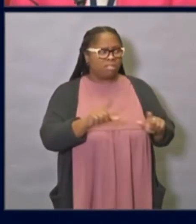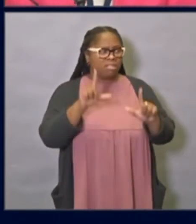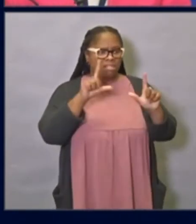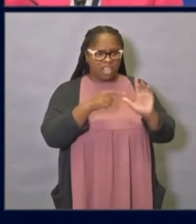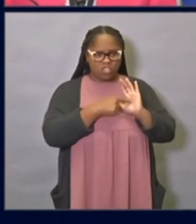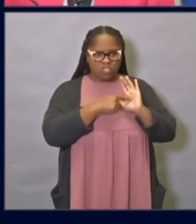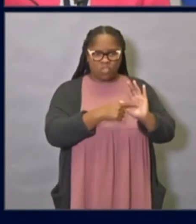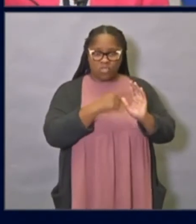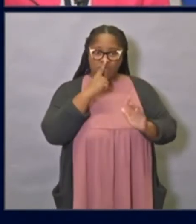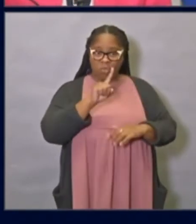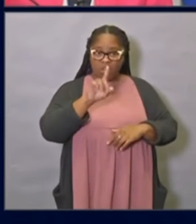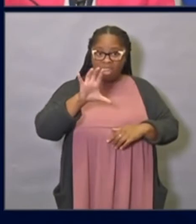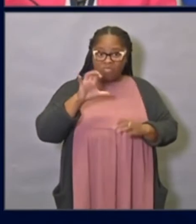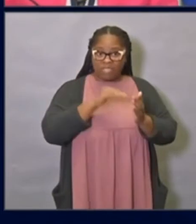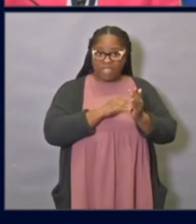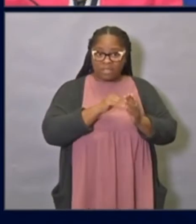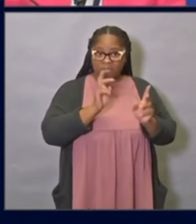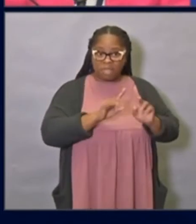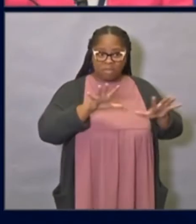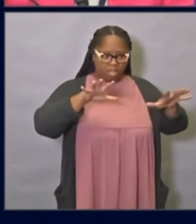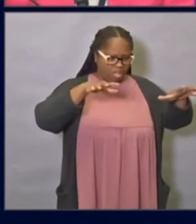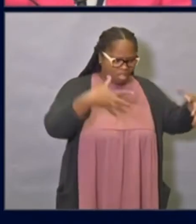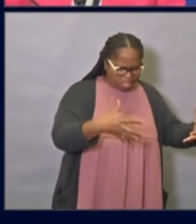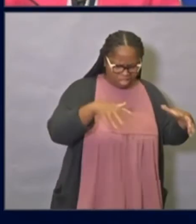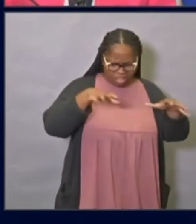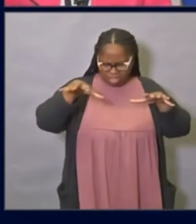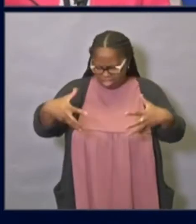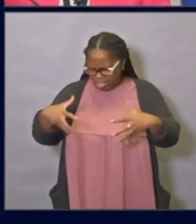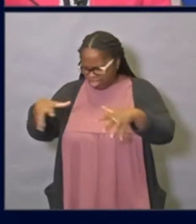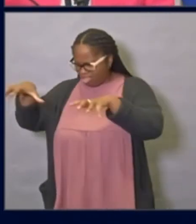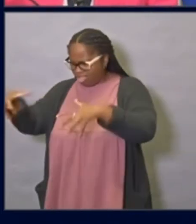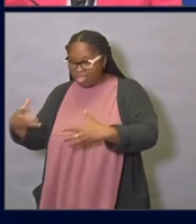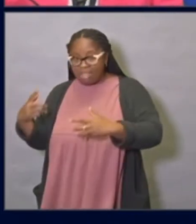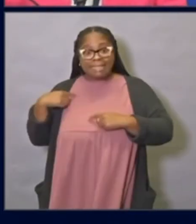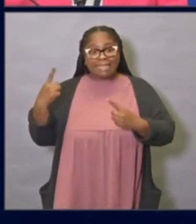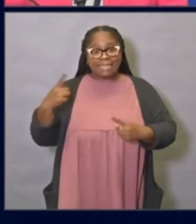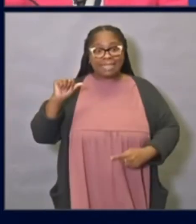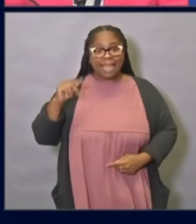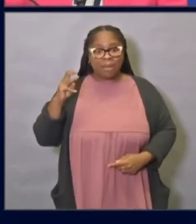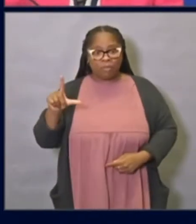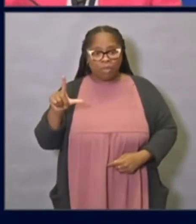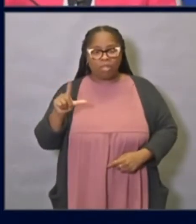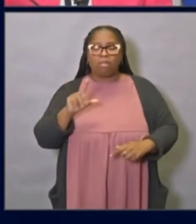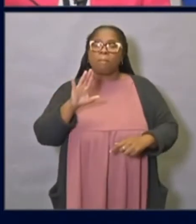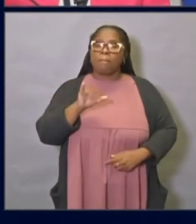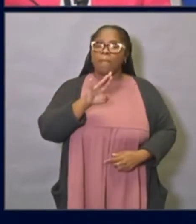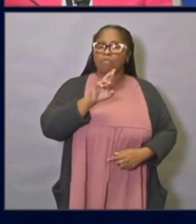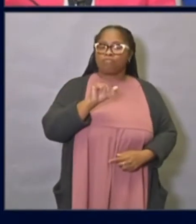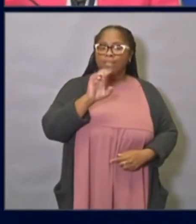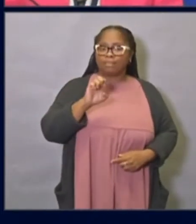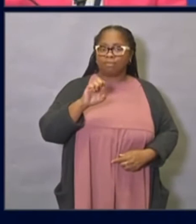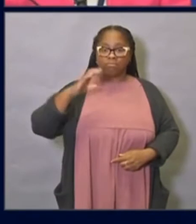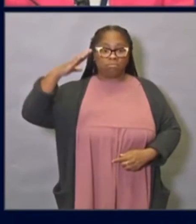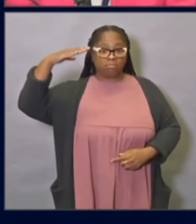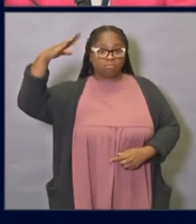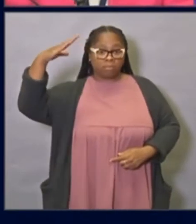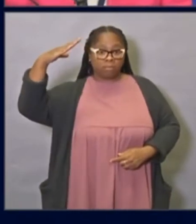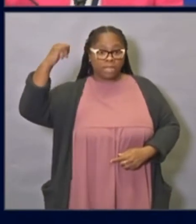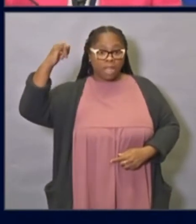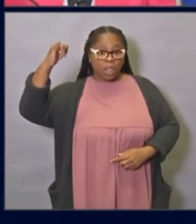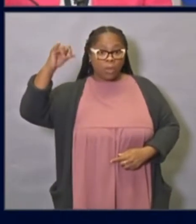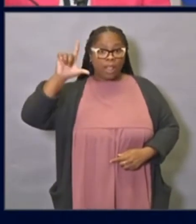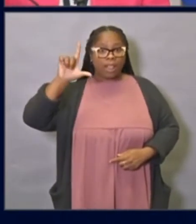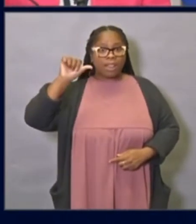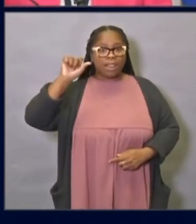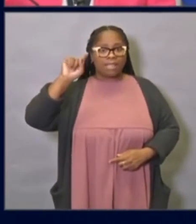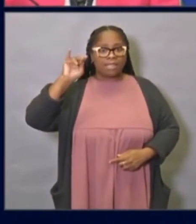per 100,000 people broken down by race and ethnicity since April. The top line in yellow is the case rate for Latino,